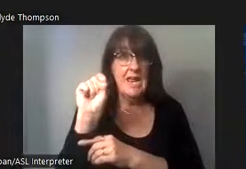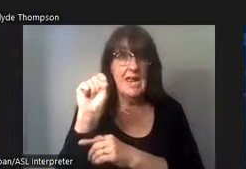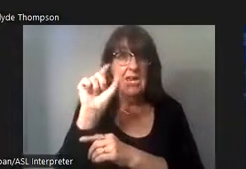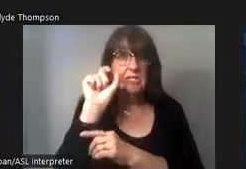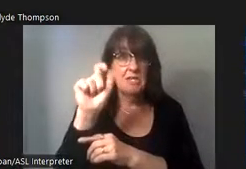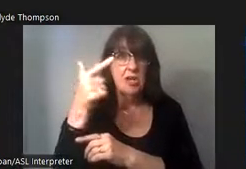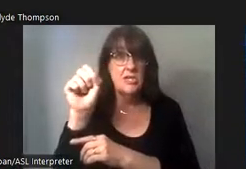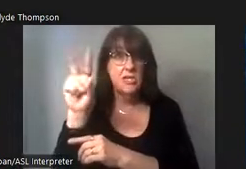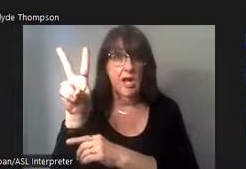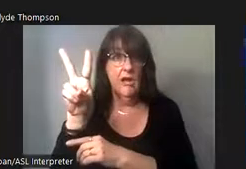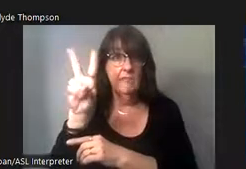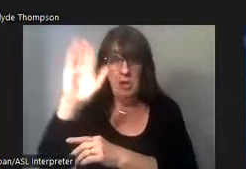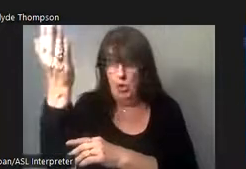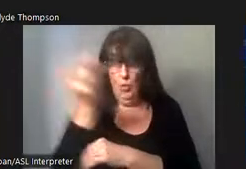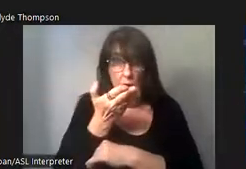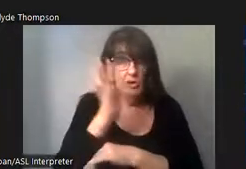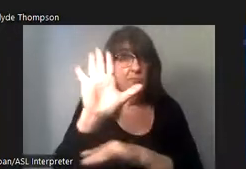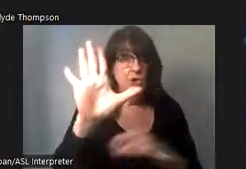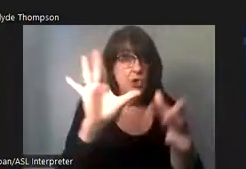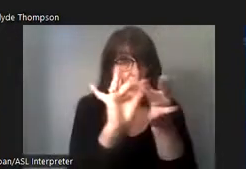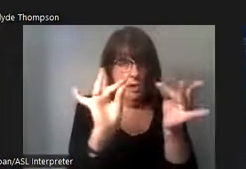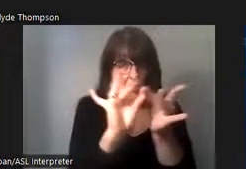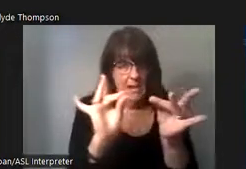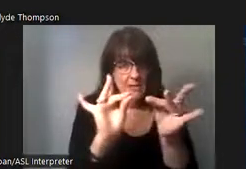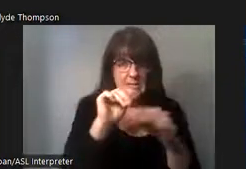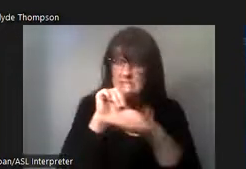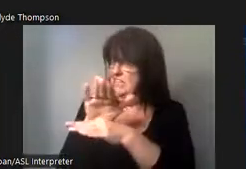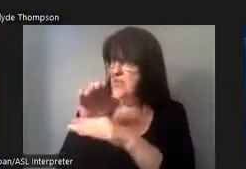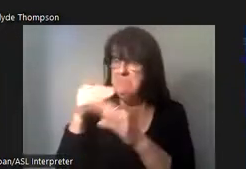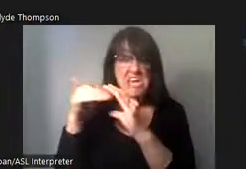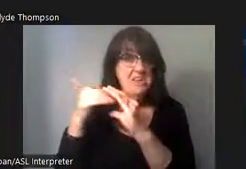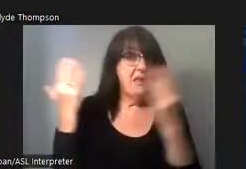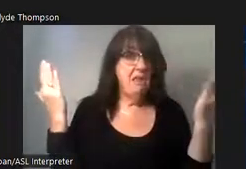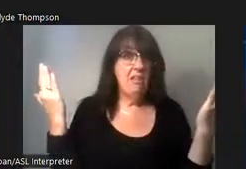gapfac@gsa.gov. So we welcome your comments, input. You can send us an email again,